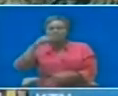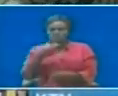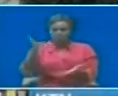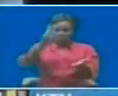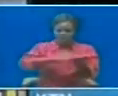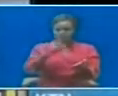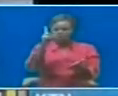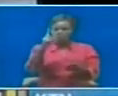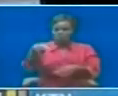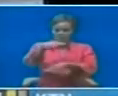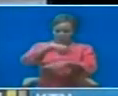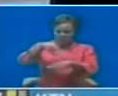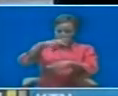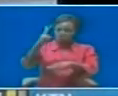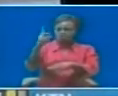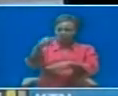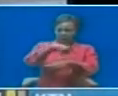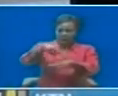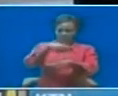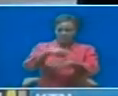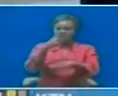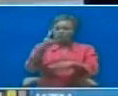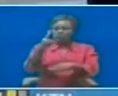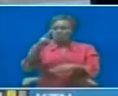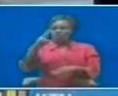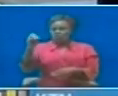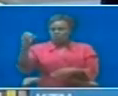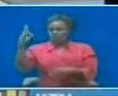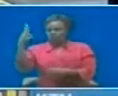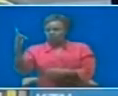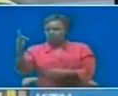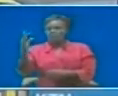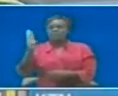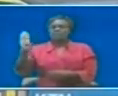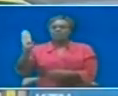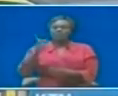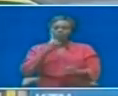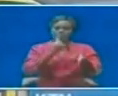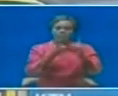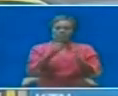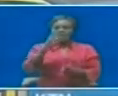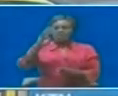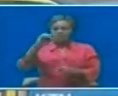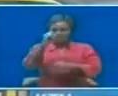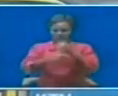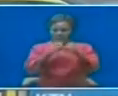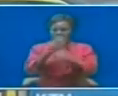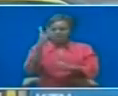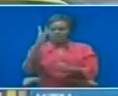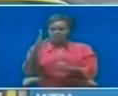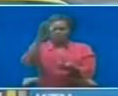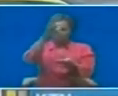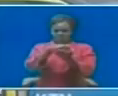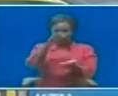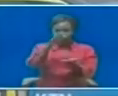hours, 4 minutes and 55 seconds at the 2003 Berlin Marathon. It took 4 years for Tergat's record to be lowered by